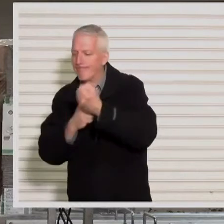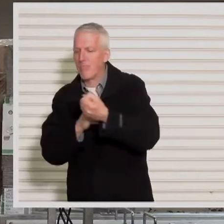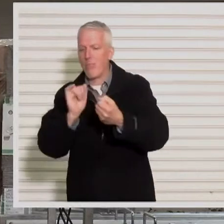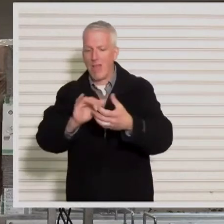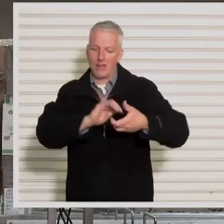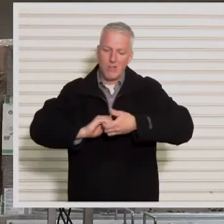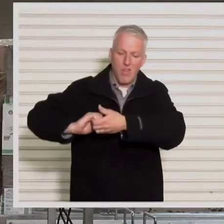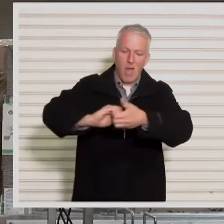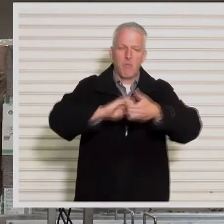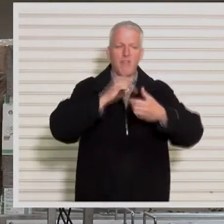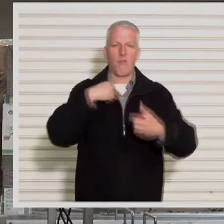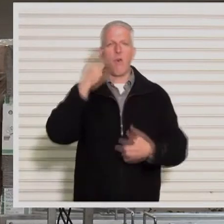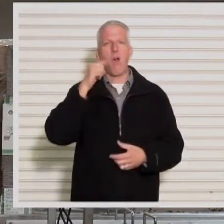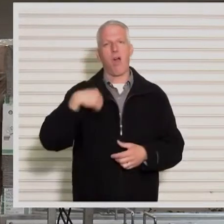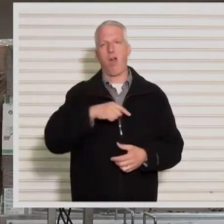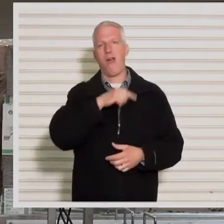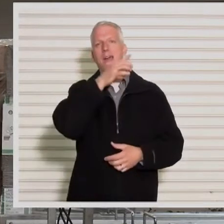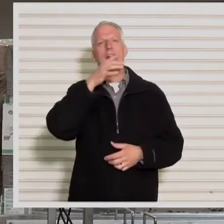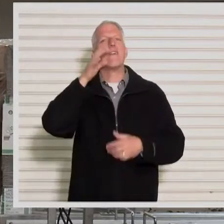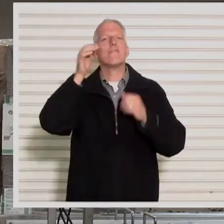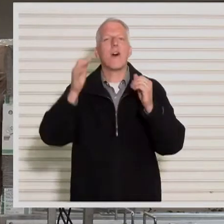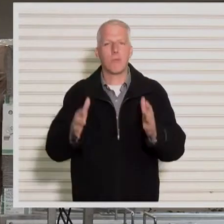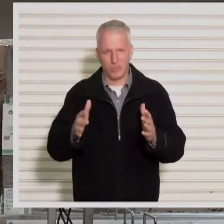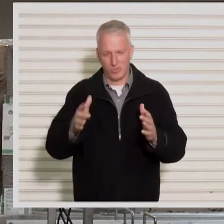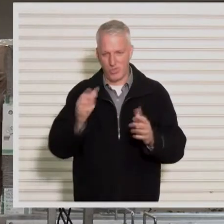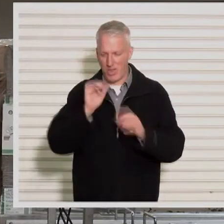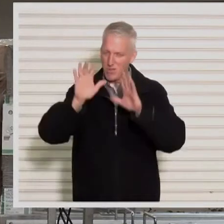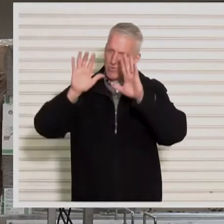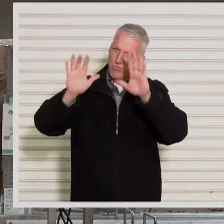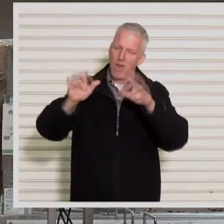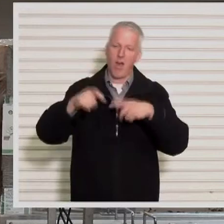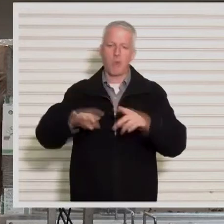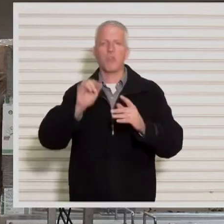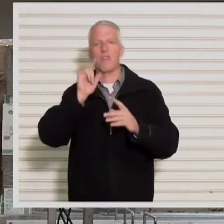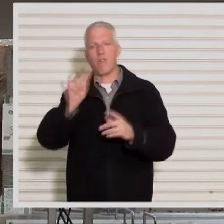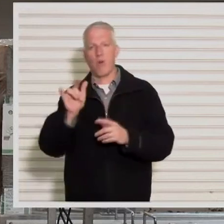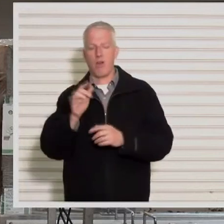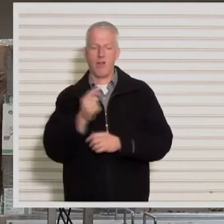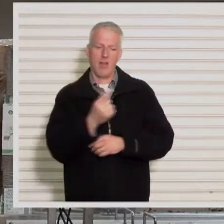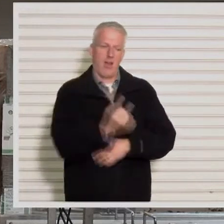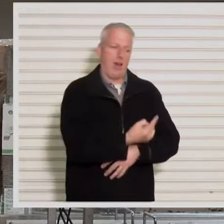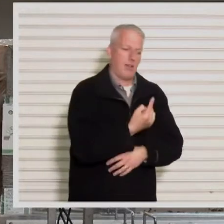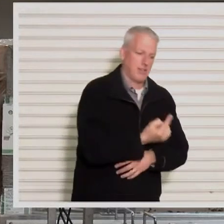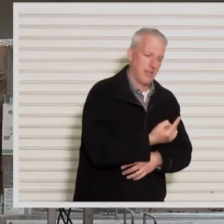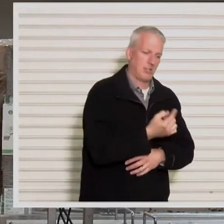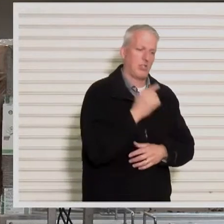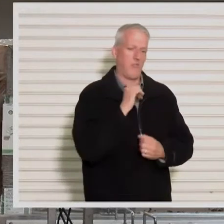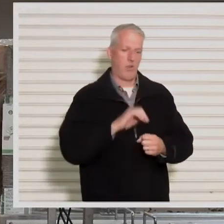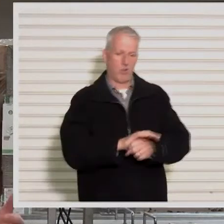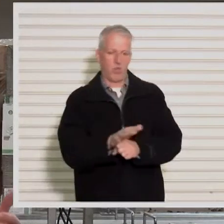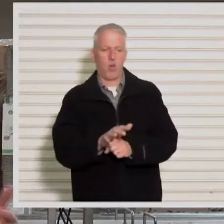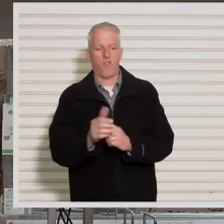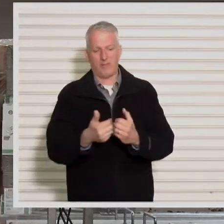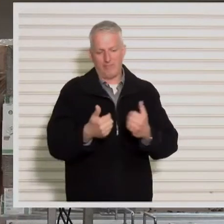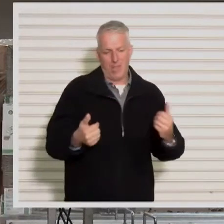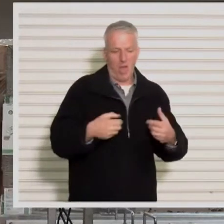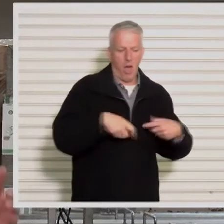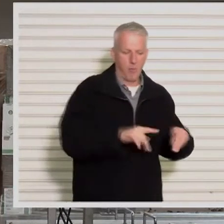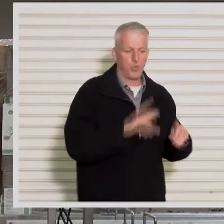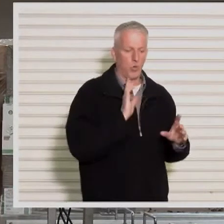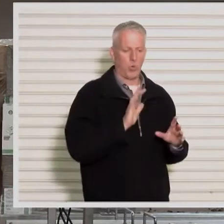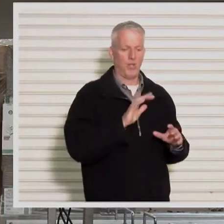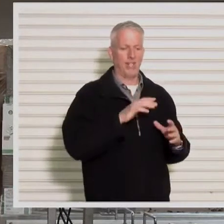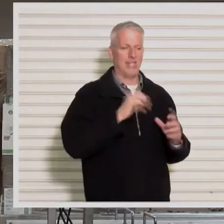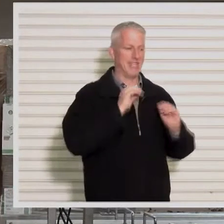our farm workers, creating opportunities for quarantine and isolation and opportunities to house our